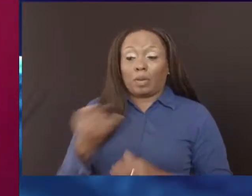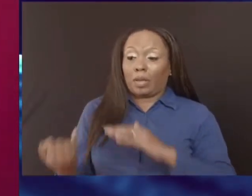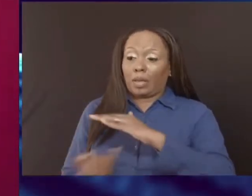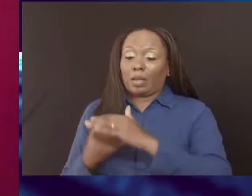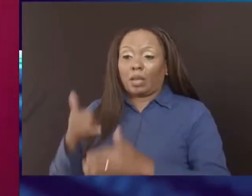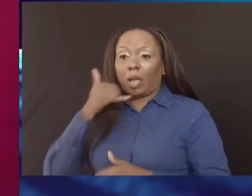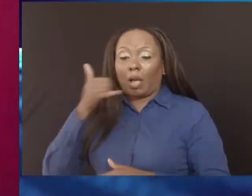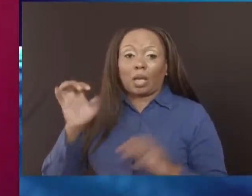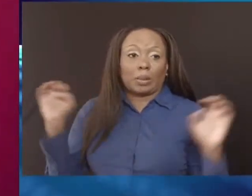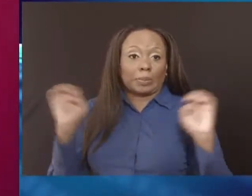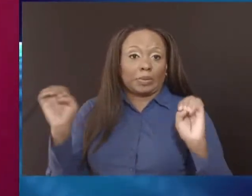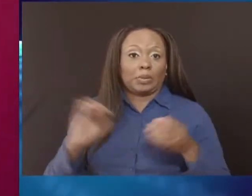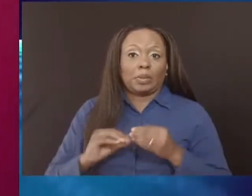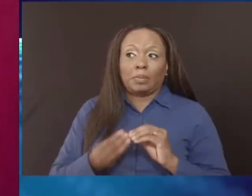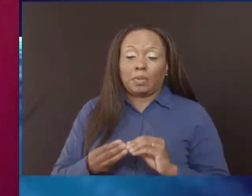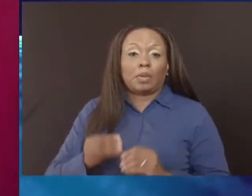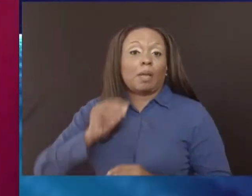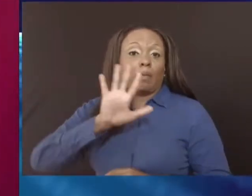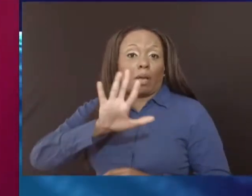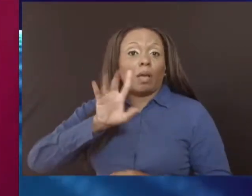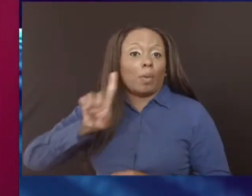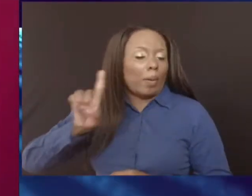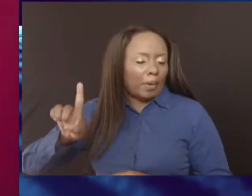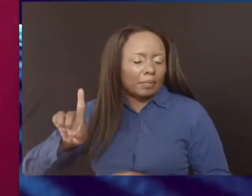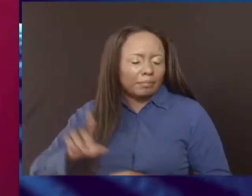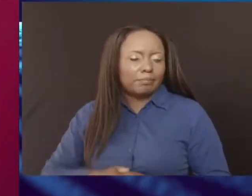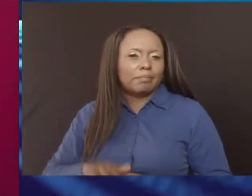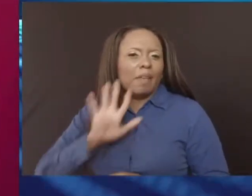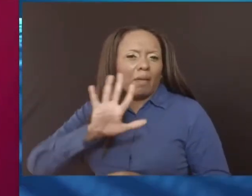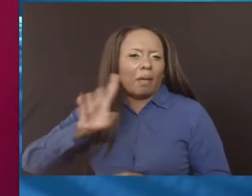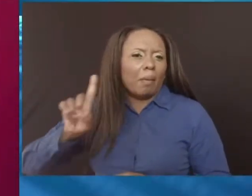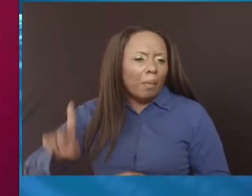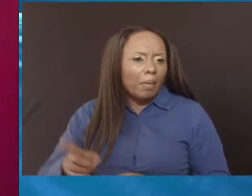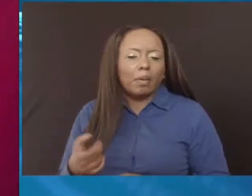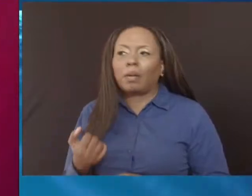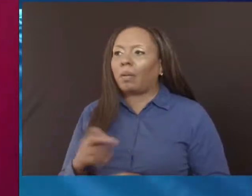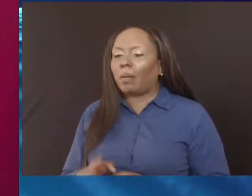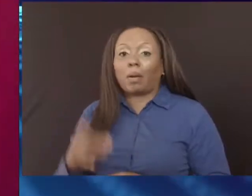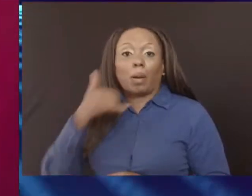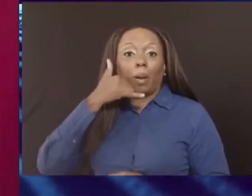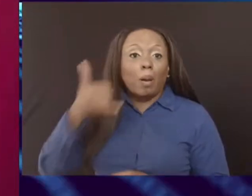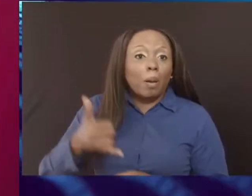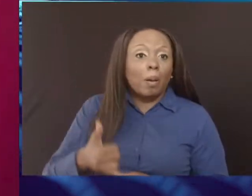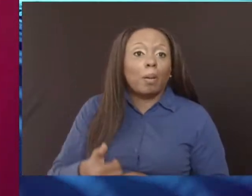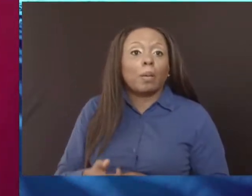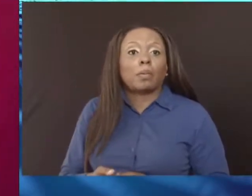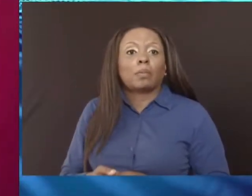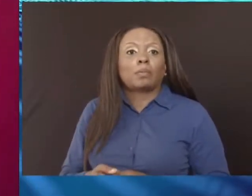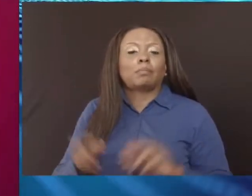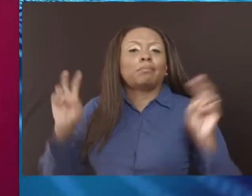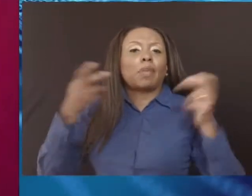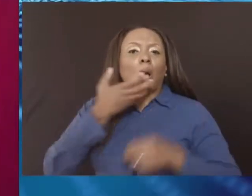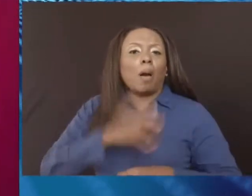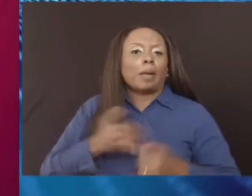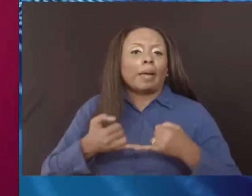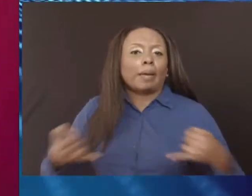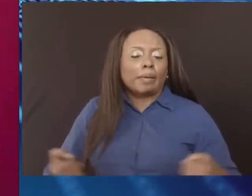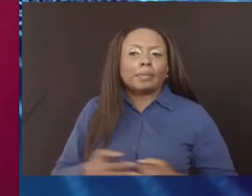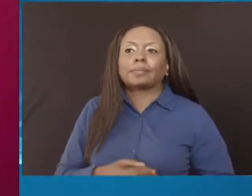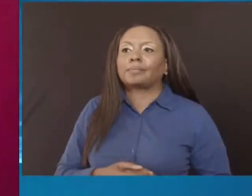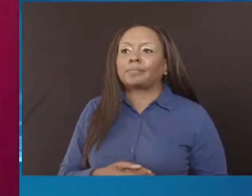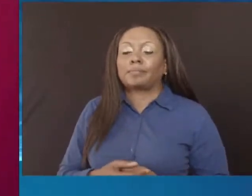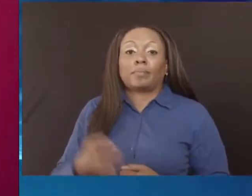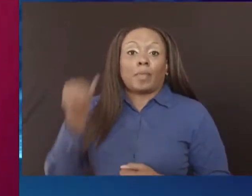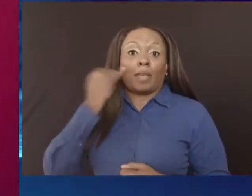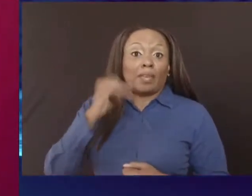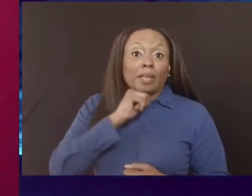numbers, the ambulance number 511 as Dr. Grandison just gave, or even call the hotline if it's not an emergency, or